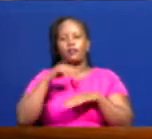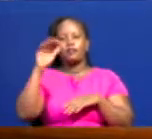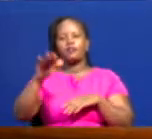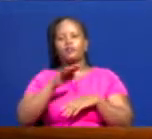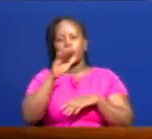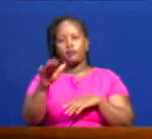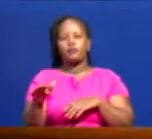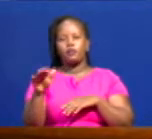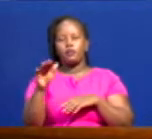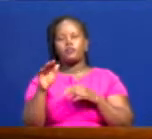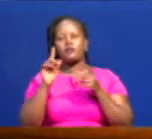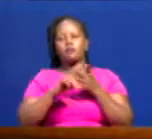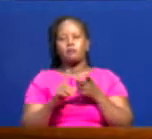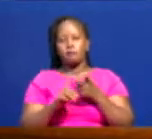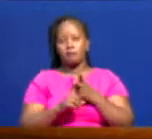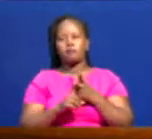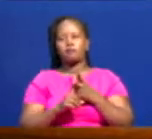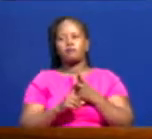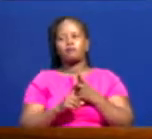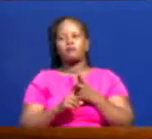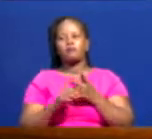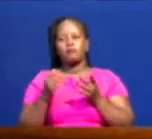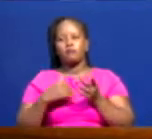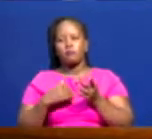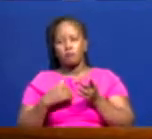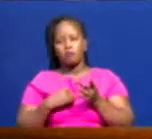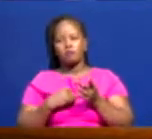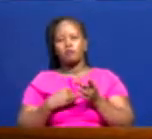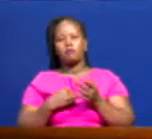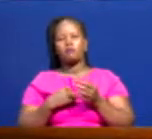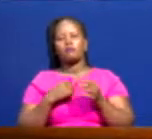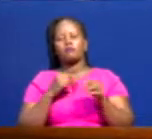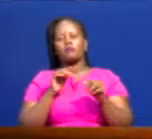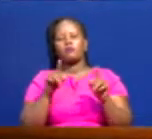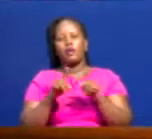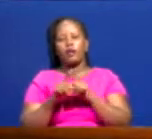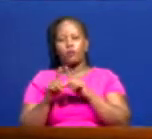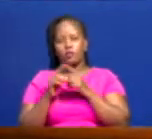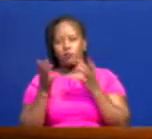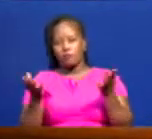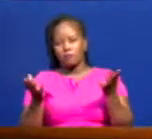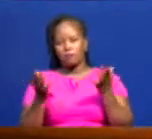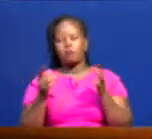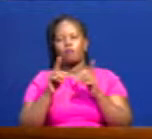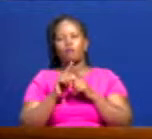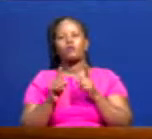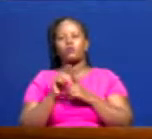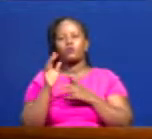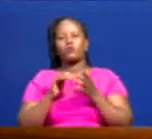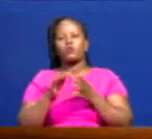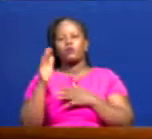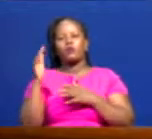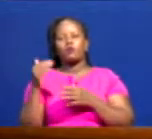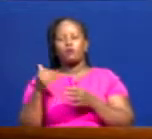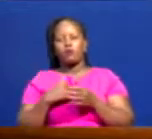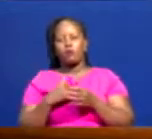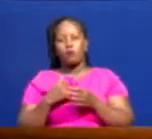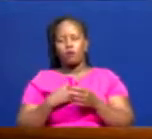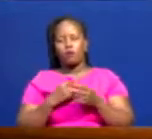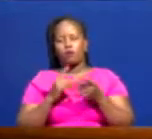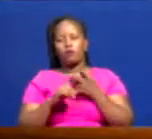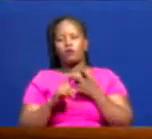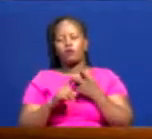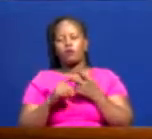chamber. Under Article 249, Clause 3, it states that Parliament shall